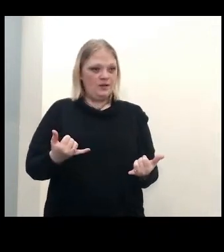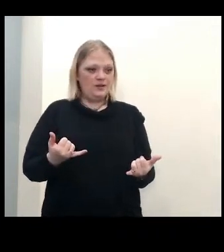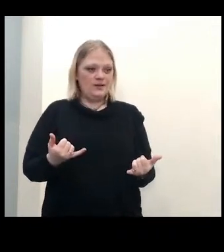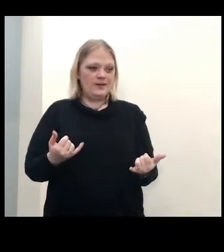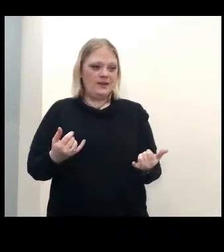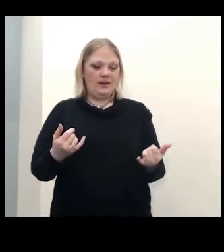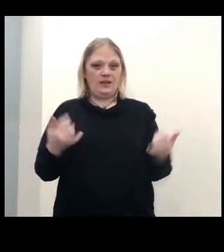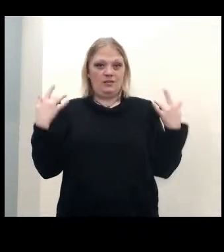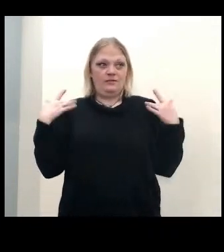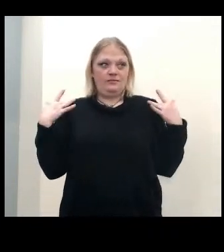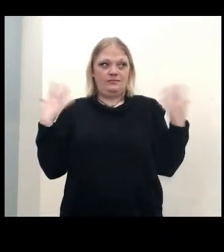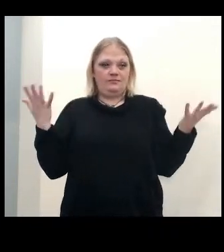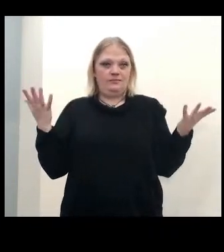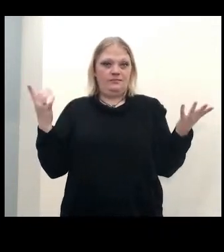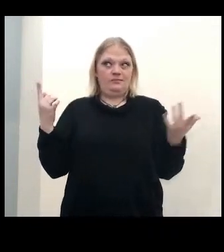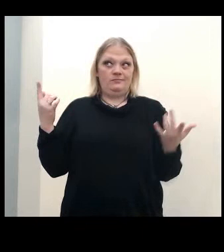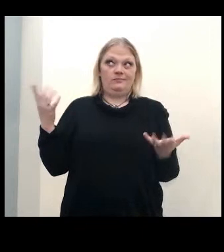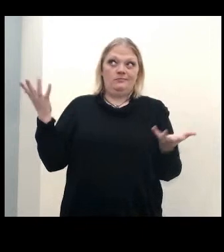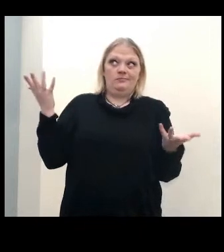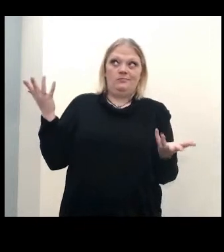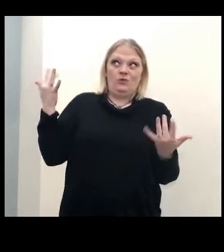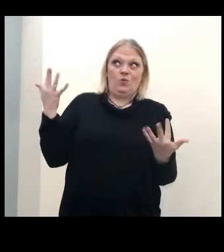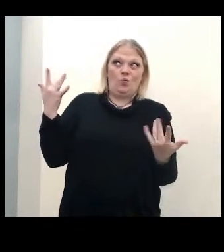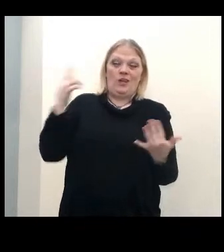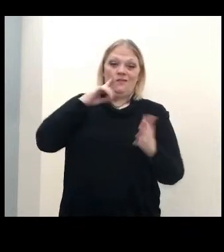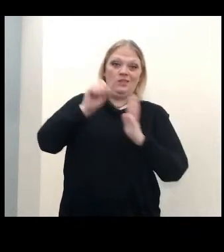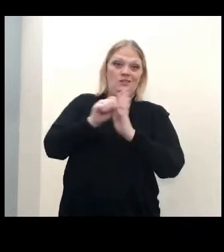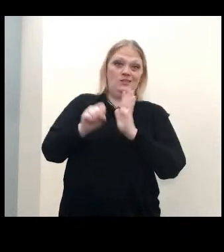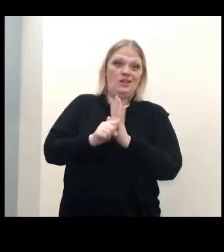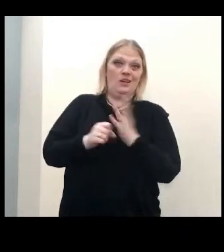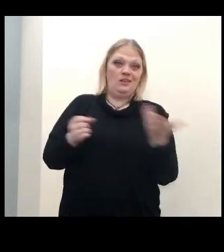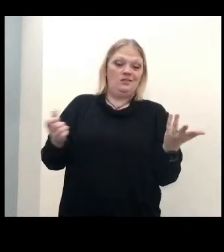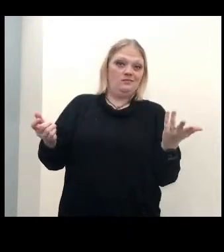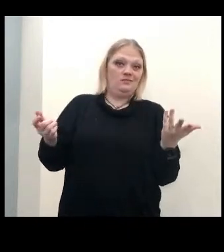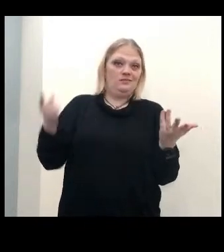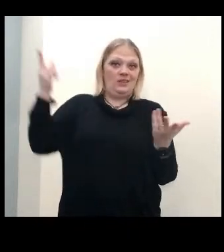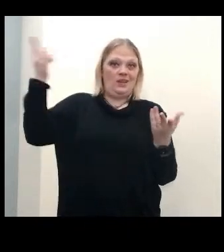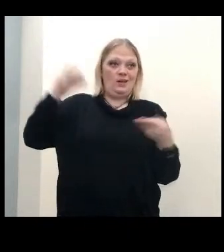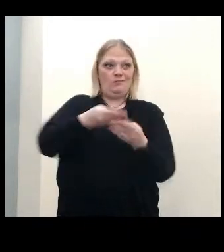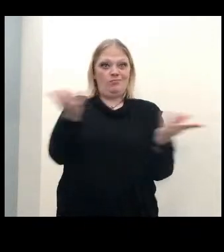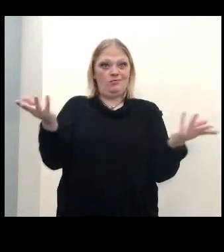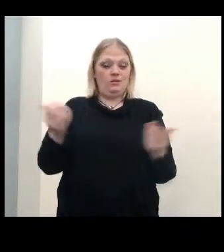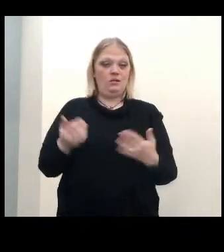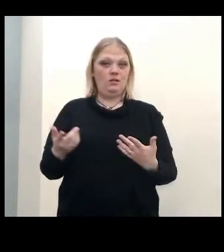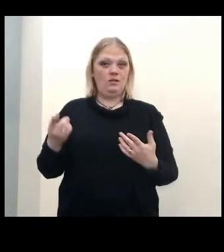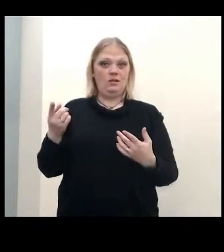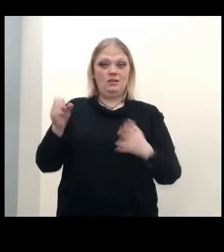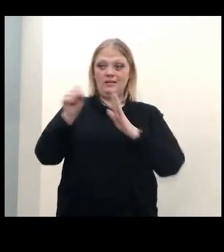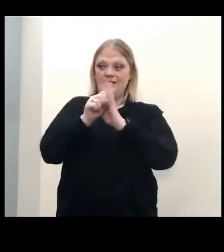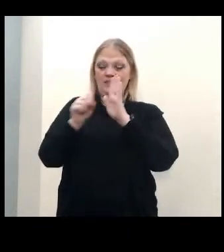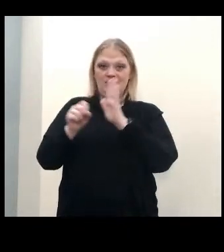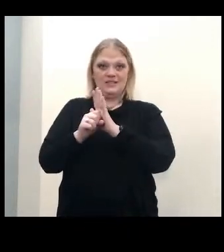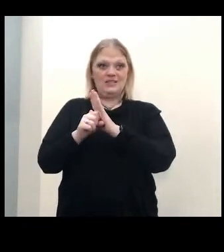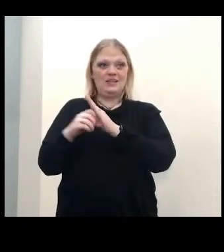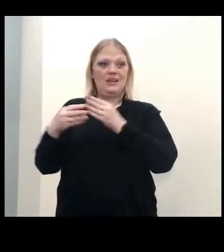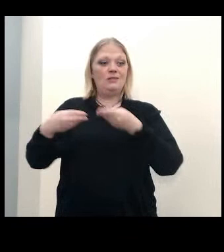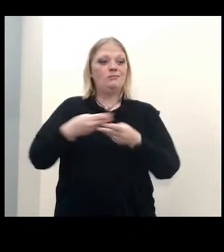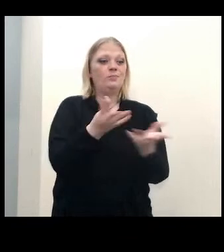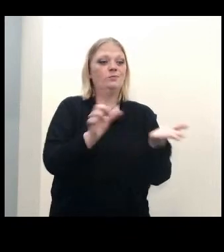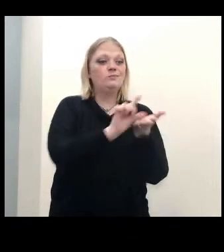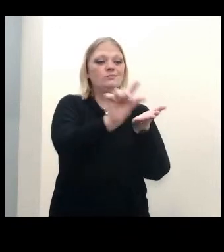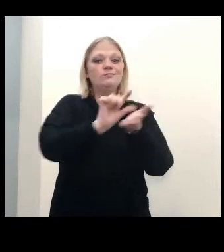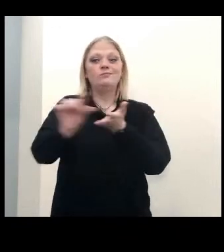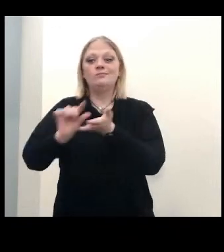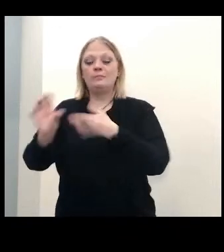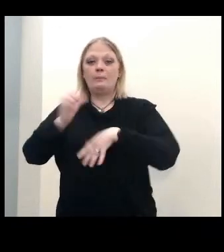kind of out of our hands. We're at the mercy of how it's distributed by the state. And once again, they distribute it based on population, and we've